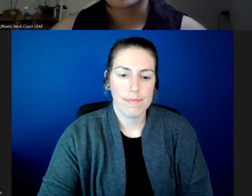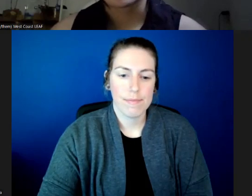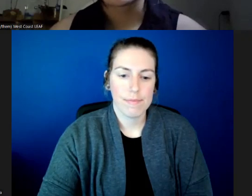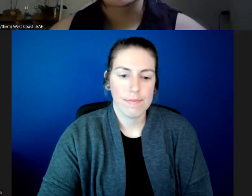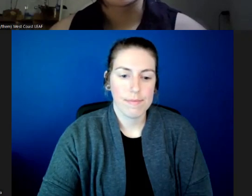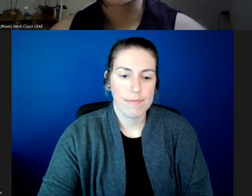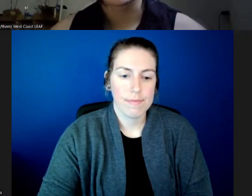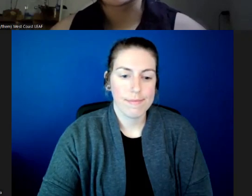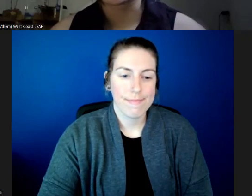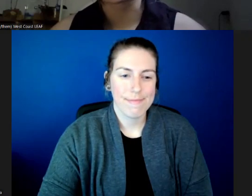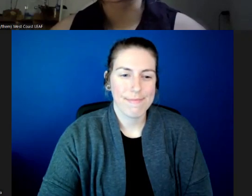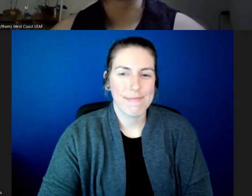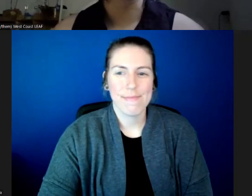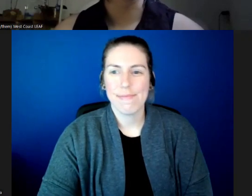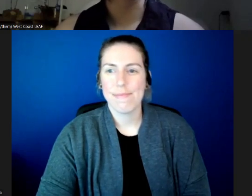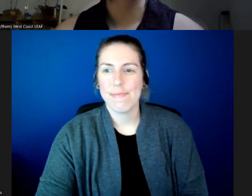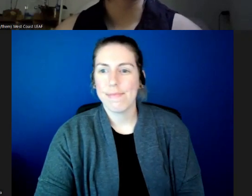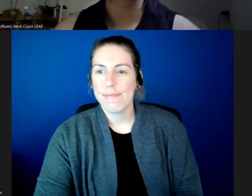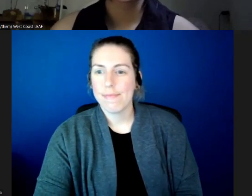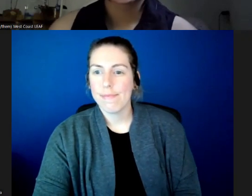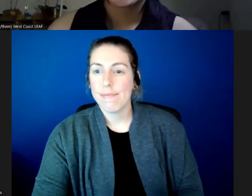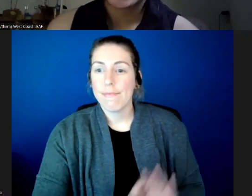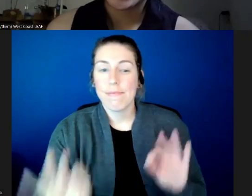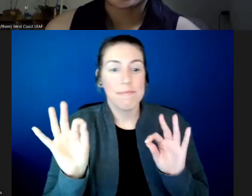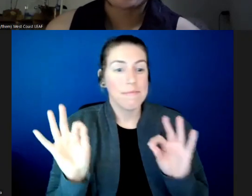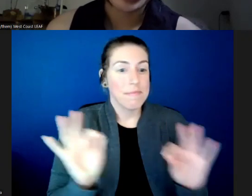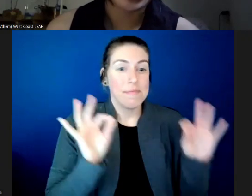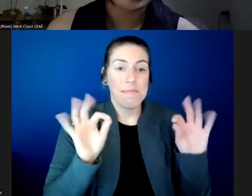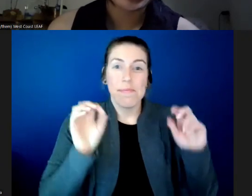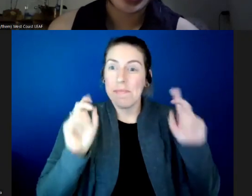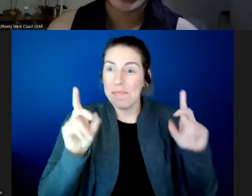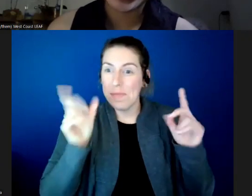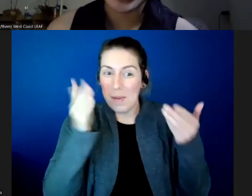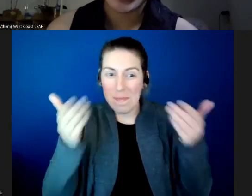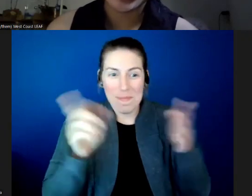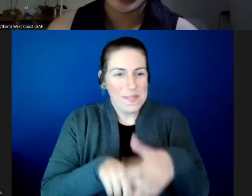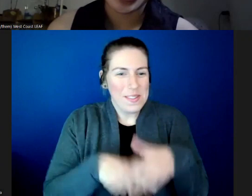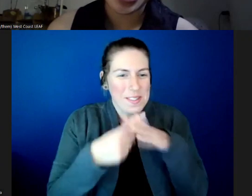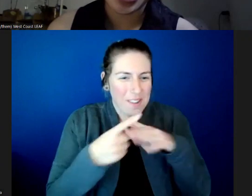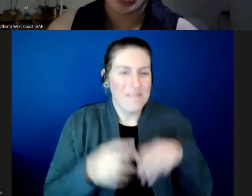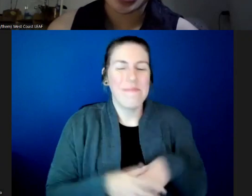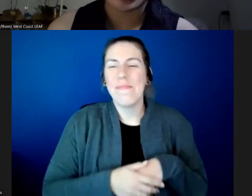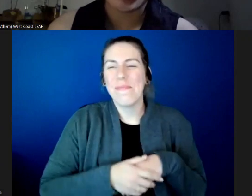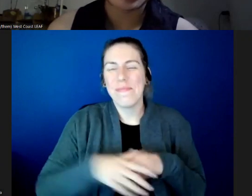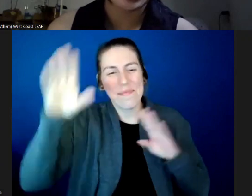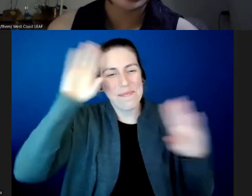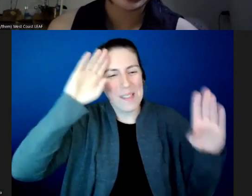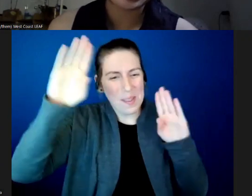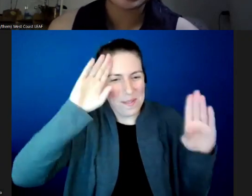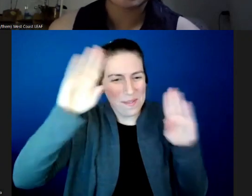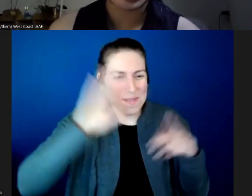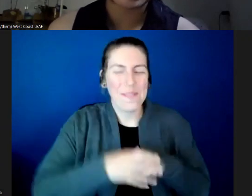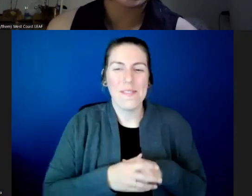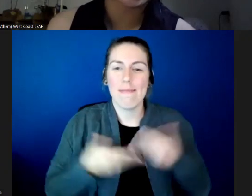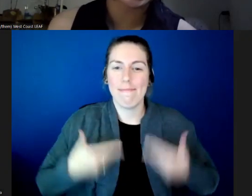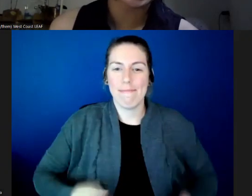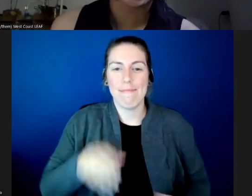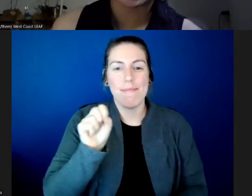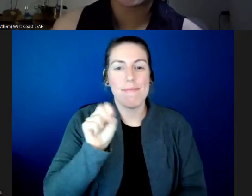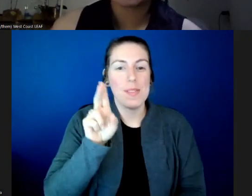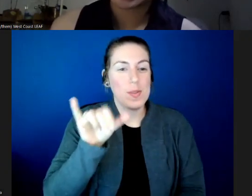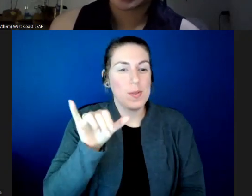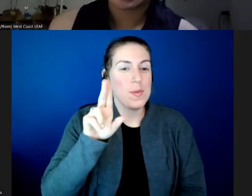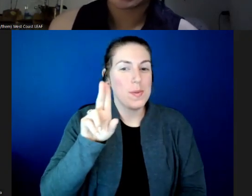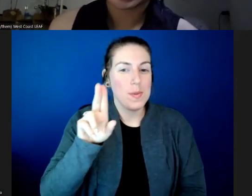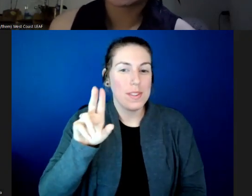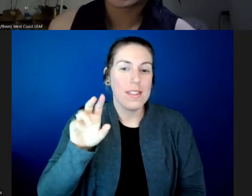everybody. I think we can get this webinar started. Hello, everyone. I'm Suyu. My pronouns are